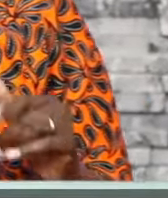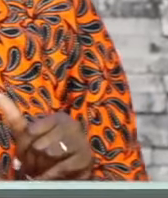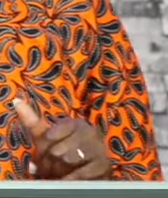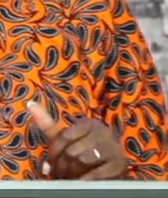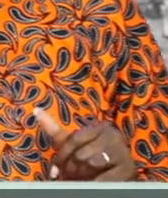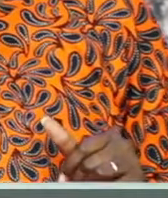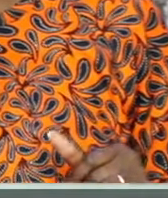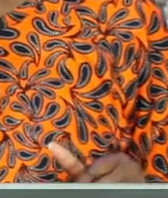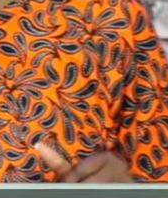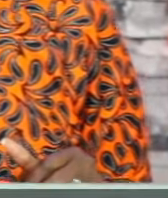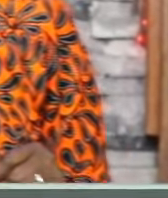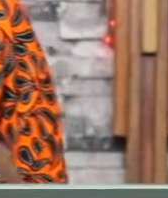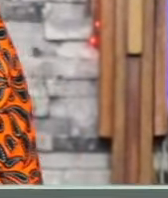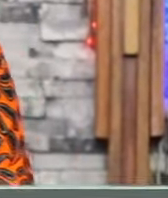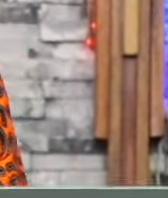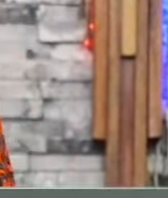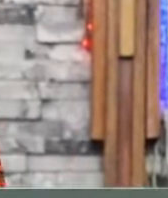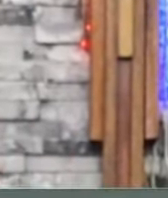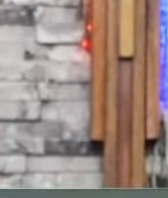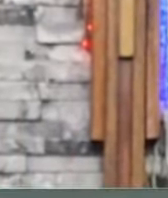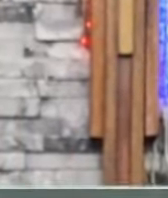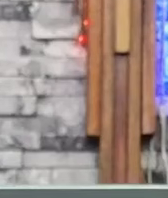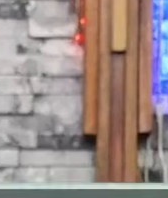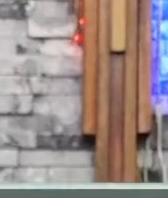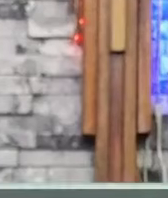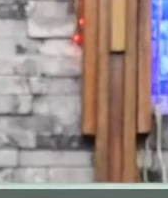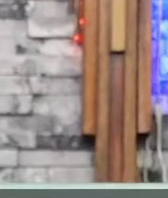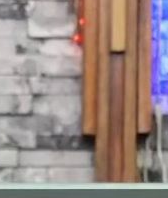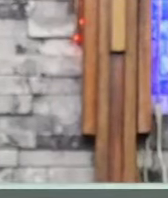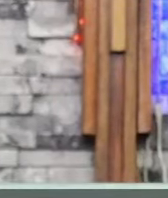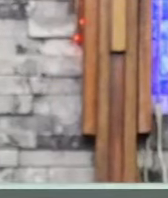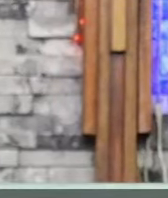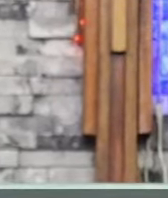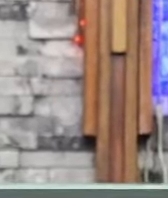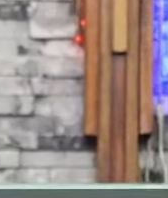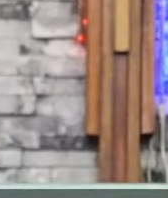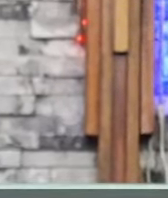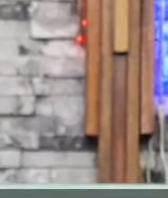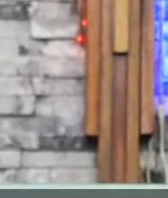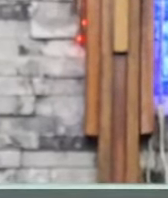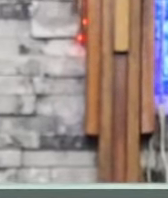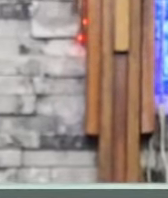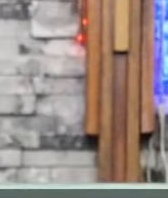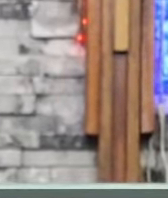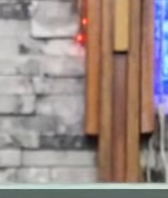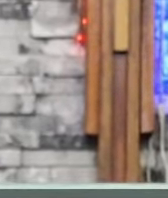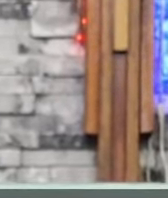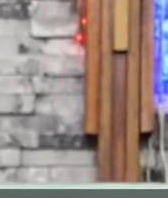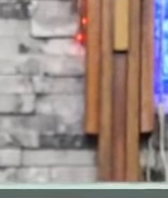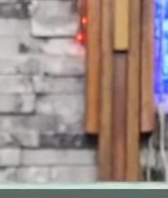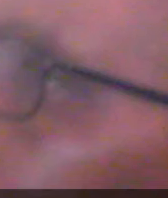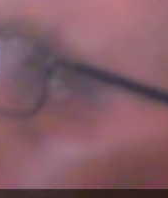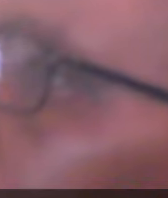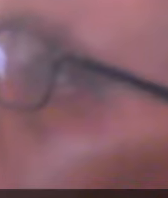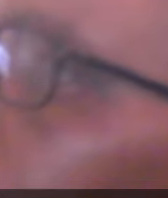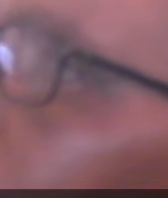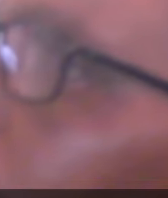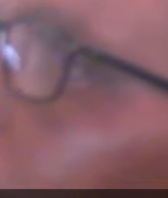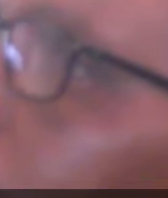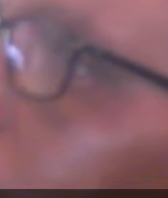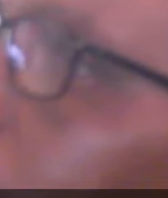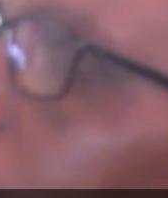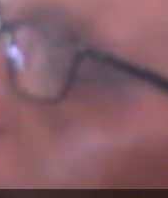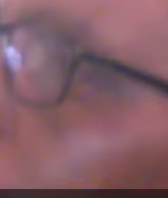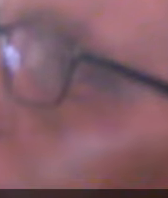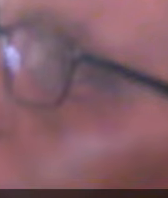say, it is well, it is well with